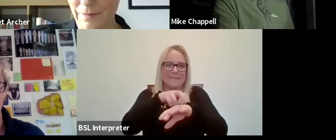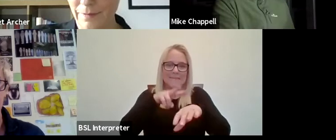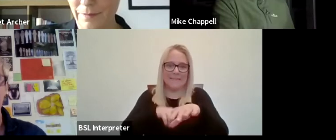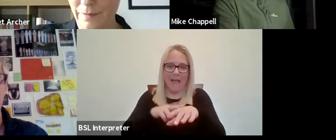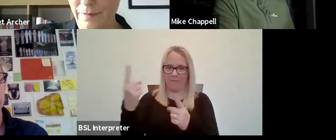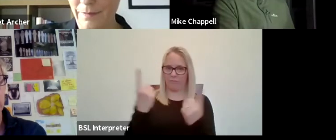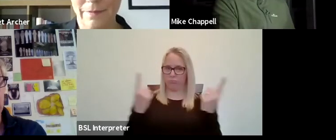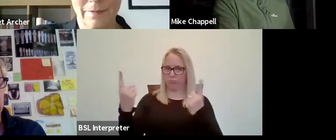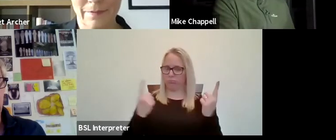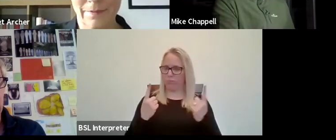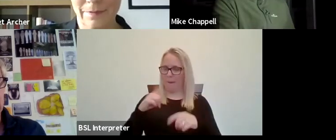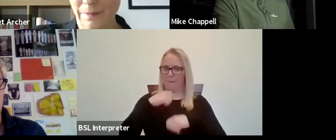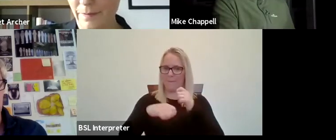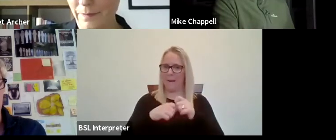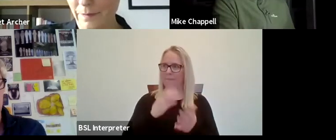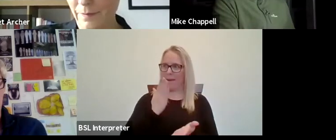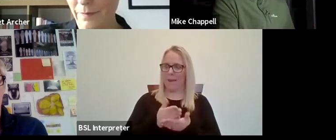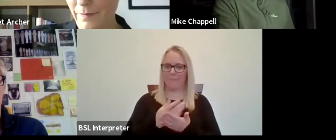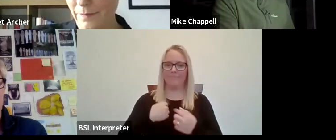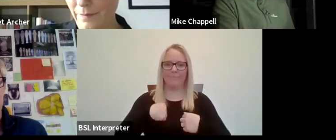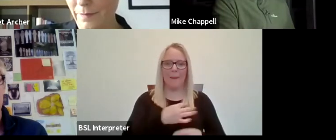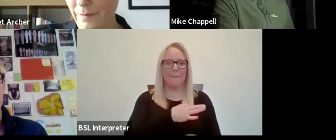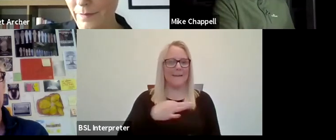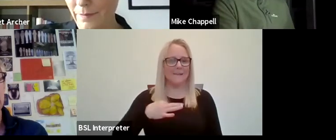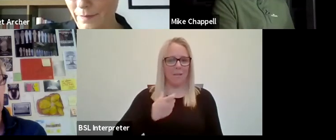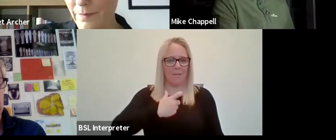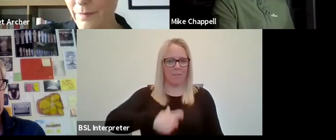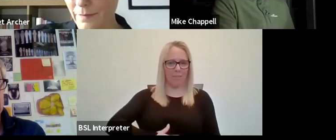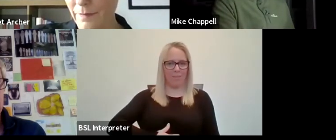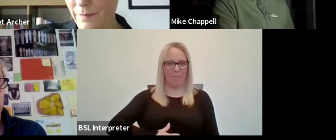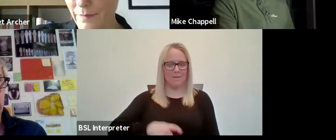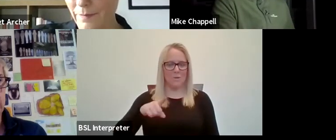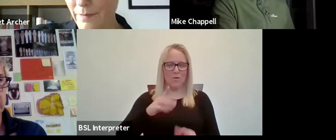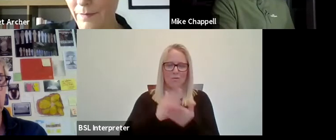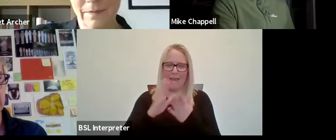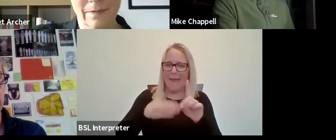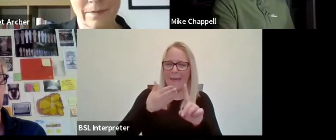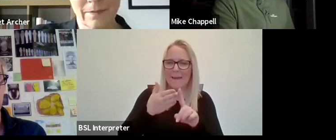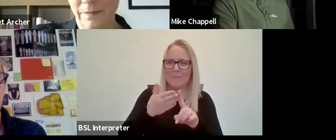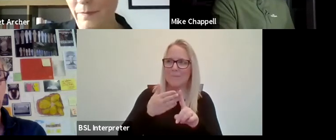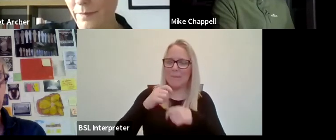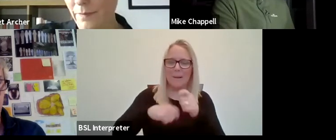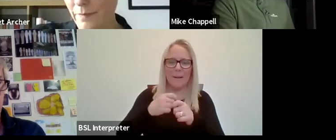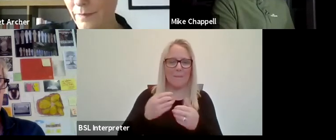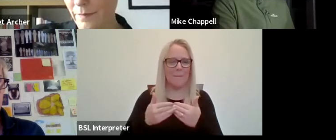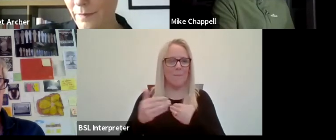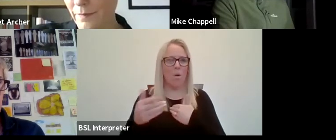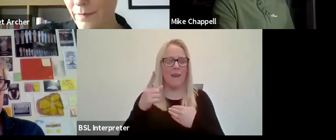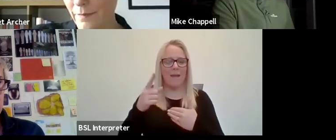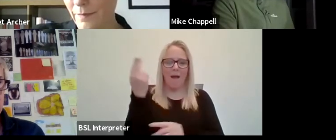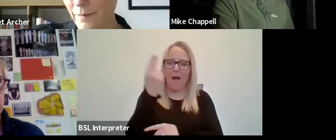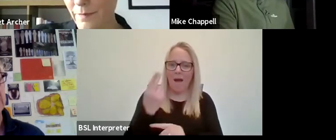medicalized. So it was trying to create something that was a more poetic space for people to go in that would refer to